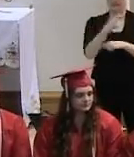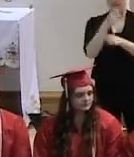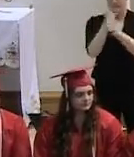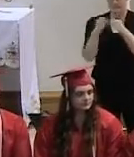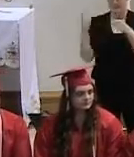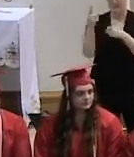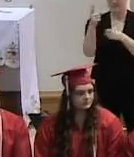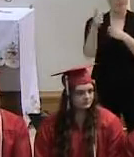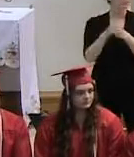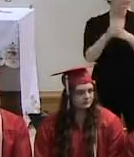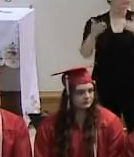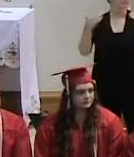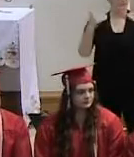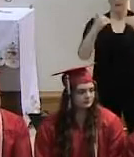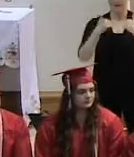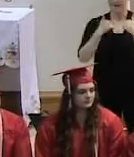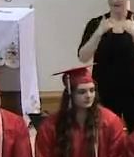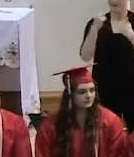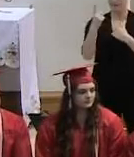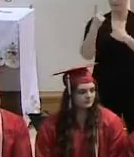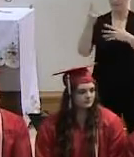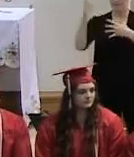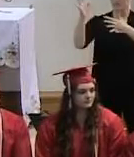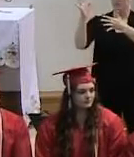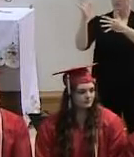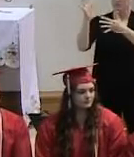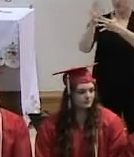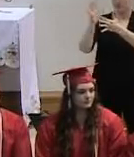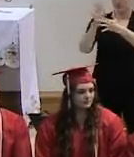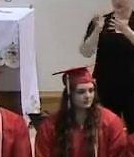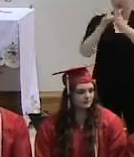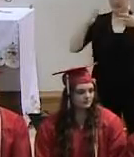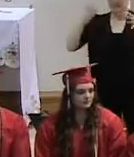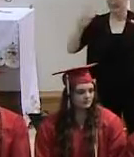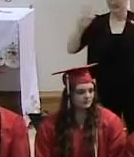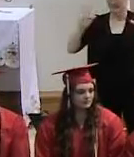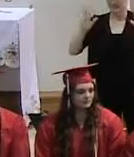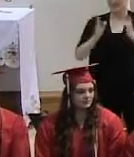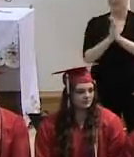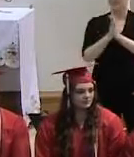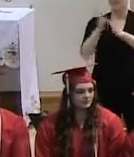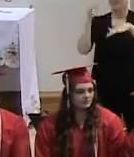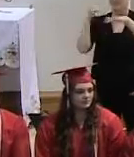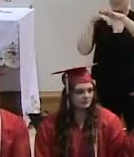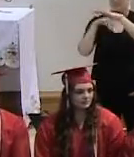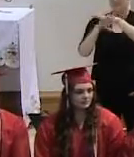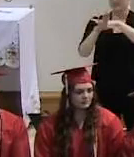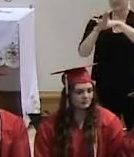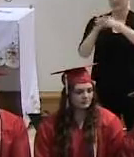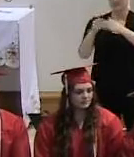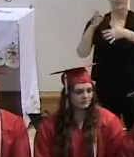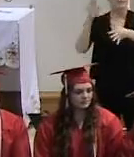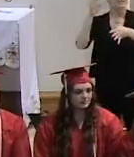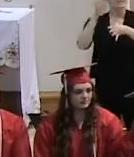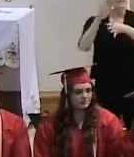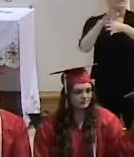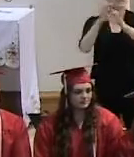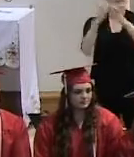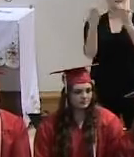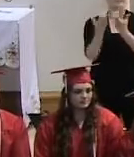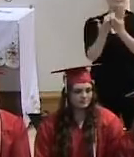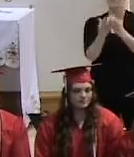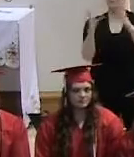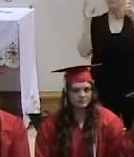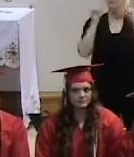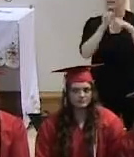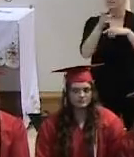we only have one junior. That's it. That's going into the senior class. So if there's any parents out there, make sure